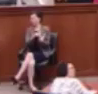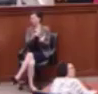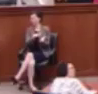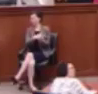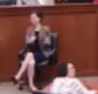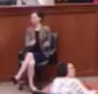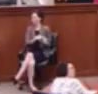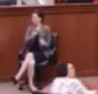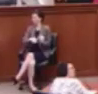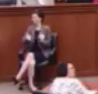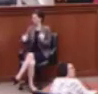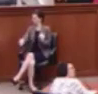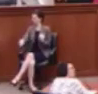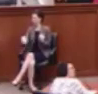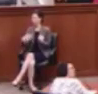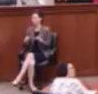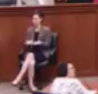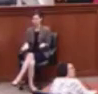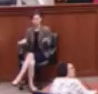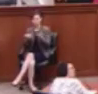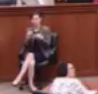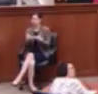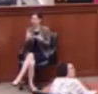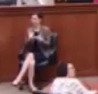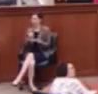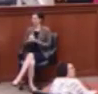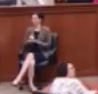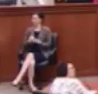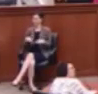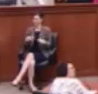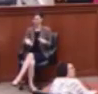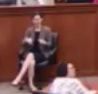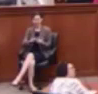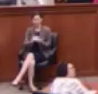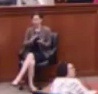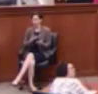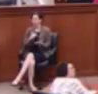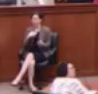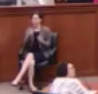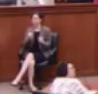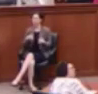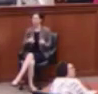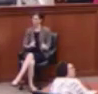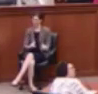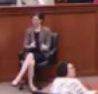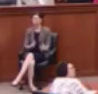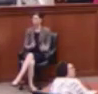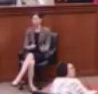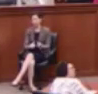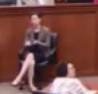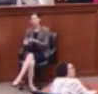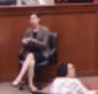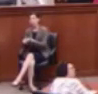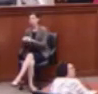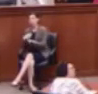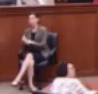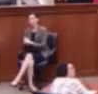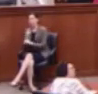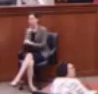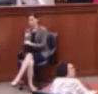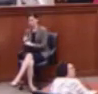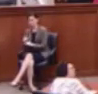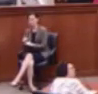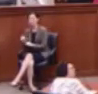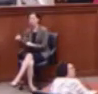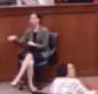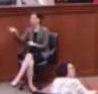it's valuable work, and it's needed work in our economy that provides great opportunities for our students. But I also want to make sure that I commend you